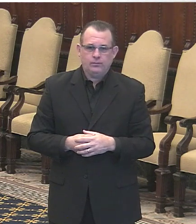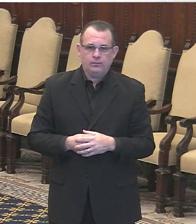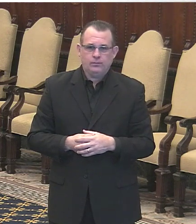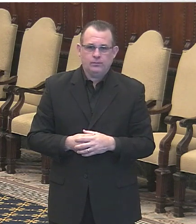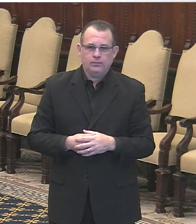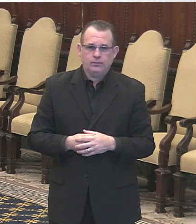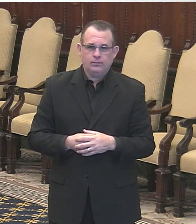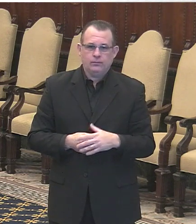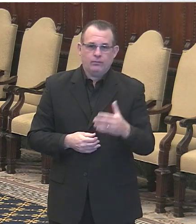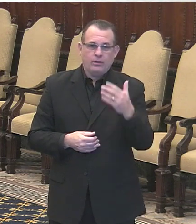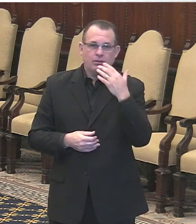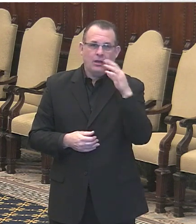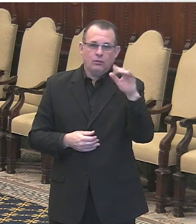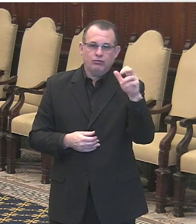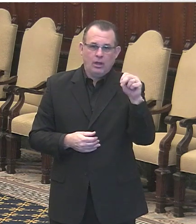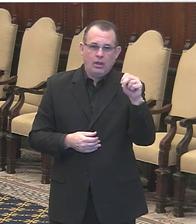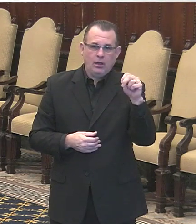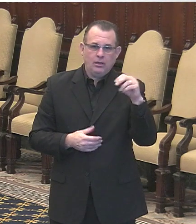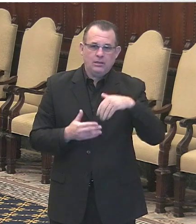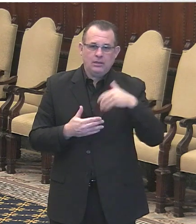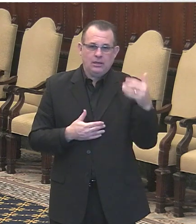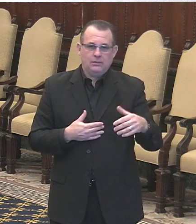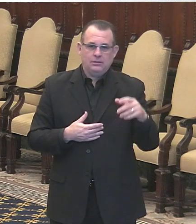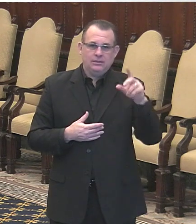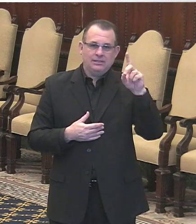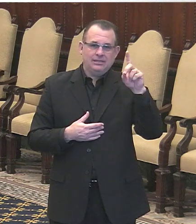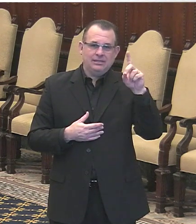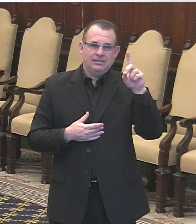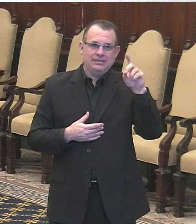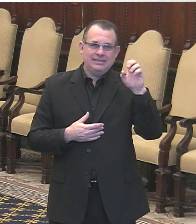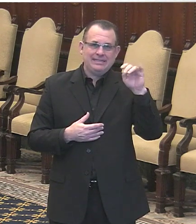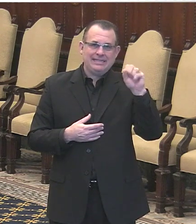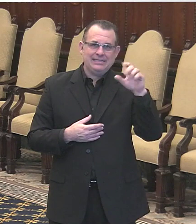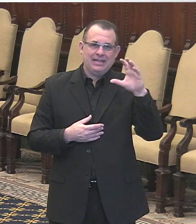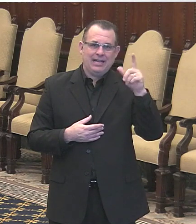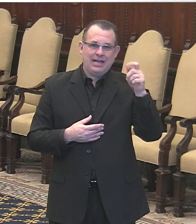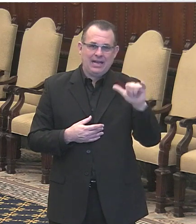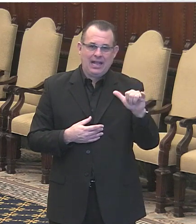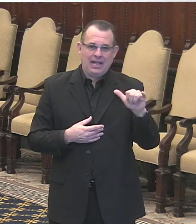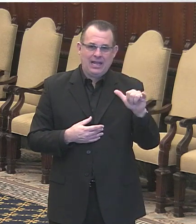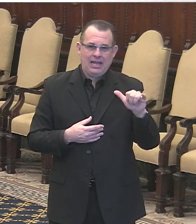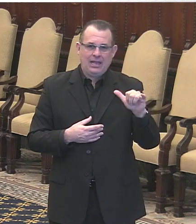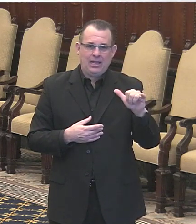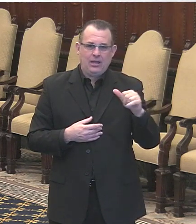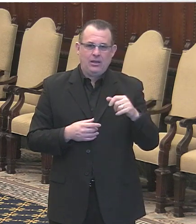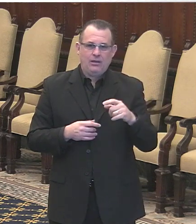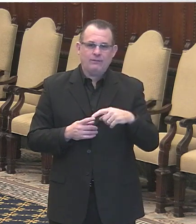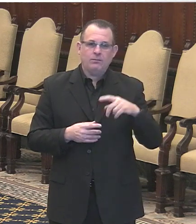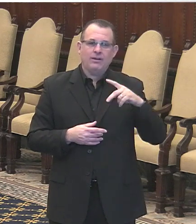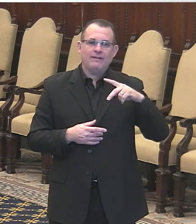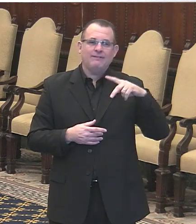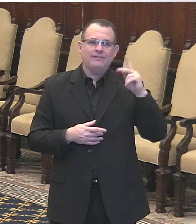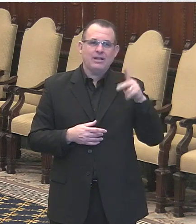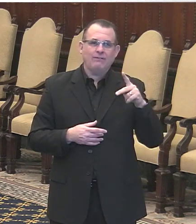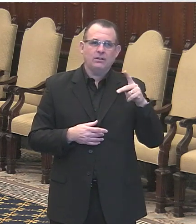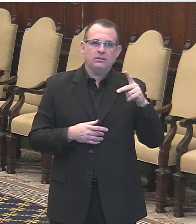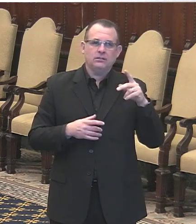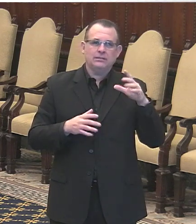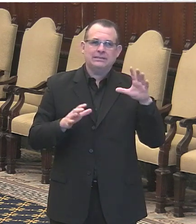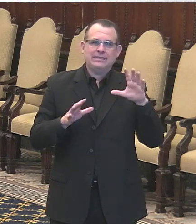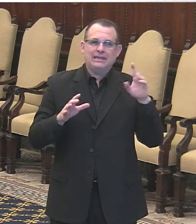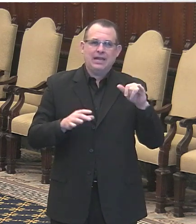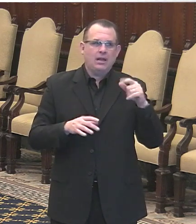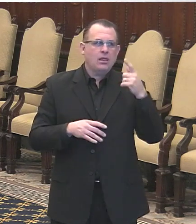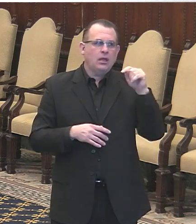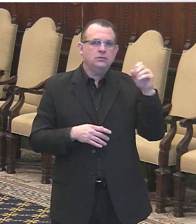Thanks, Brian. We're going to go to Denise Clay of the Philadelphia Sunday Sun. Good morning, everybody.